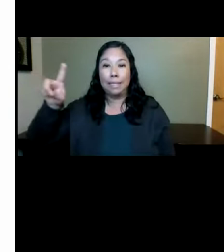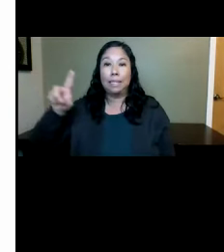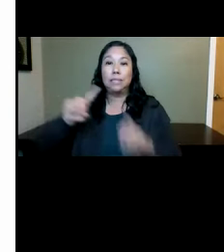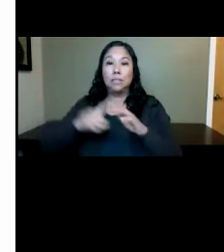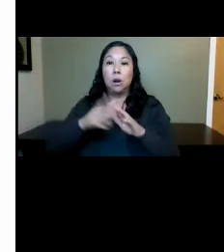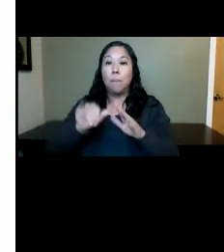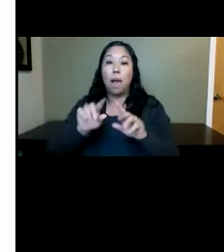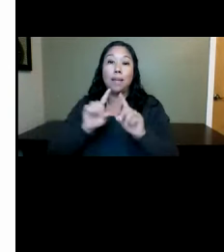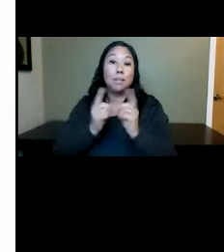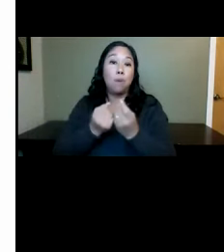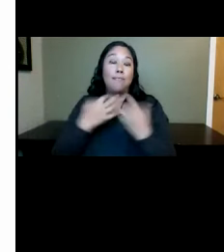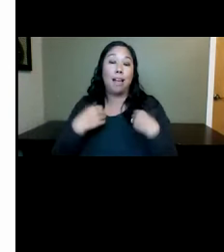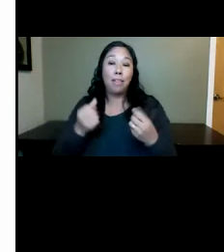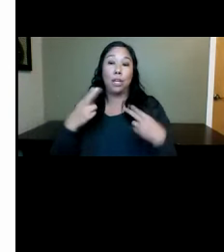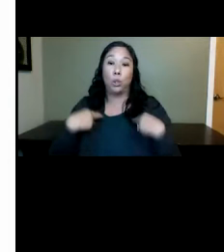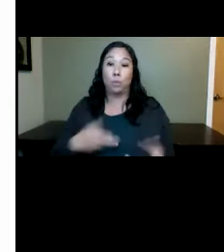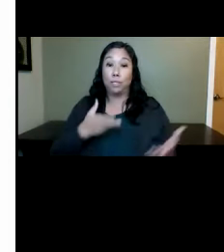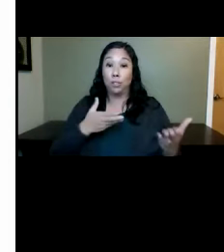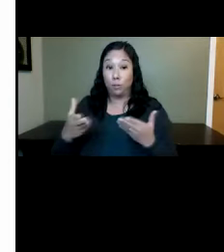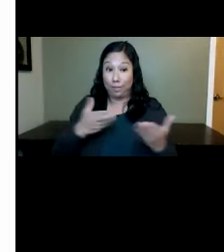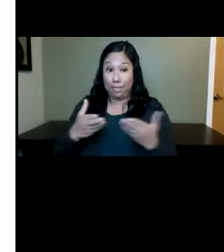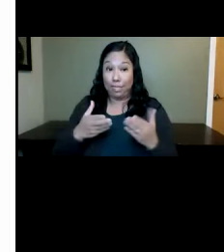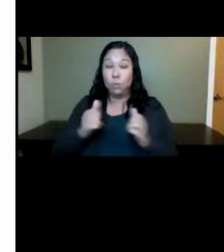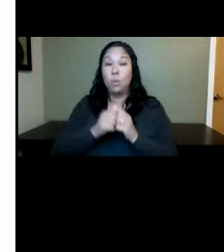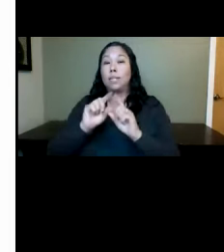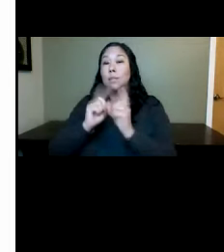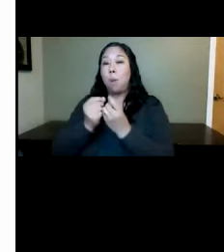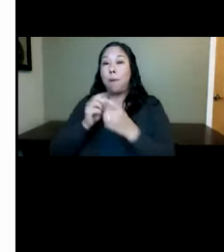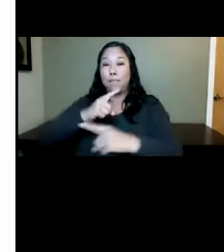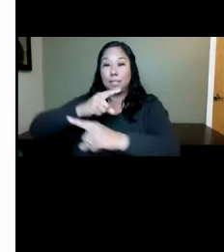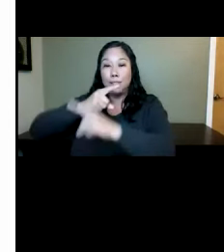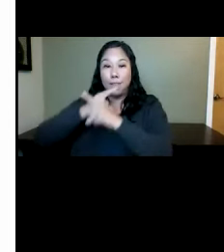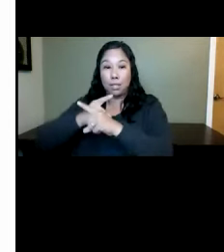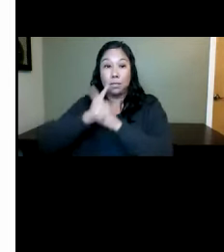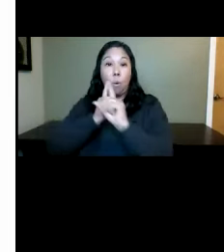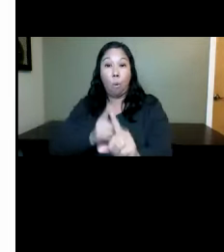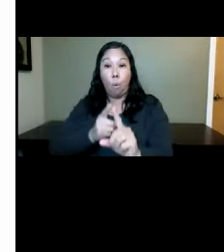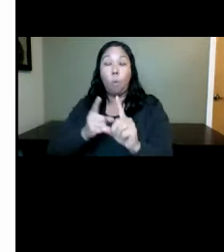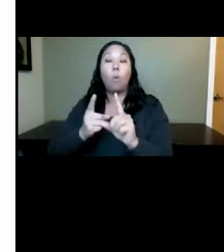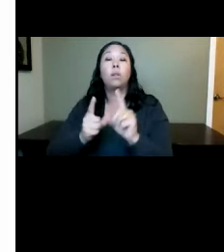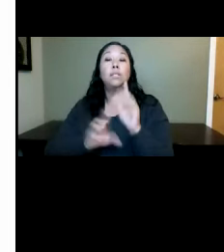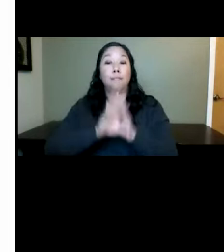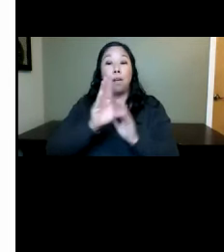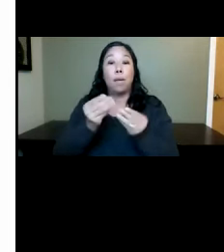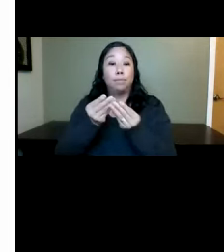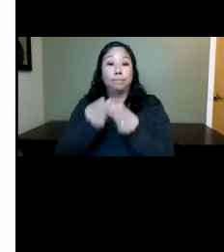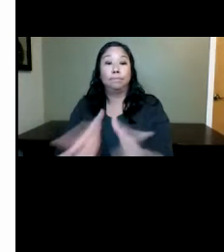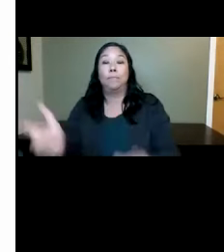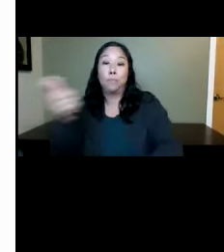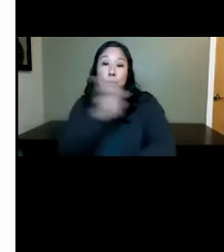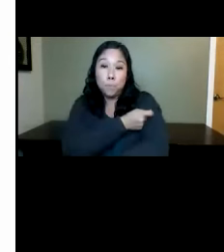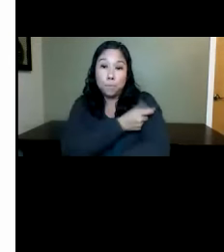Services and the Department of Defense with the goal of developing and distributing COVID-19 vaccines in addition